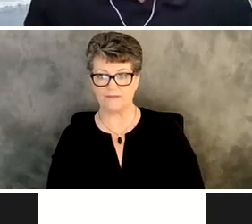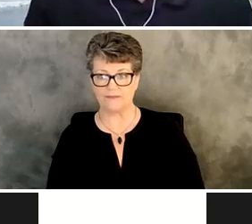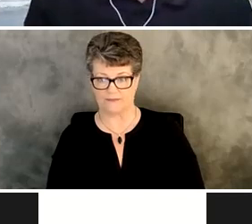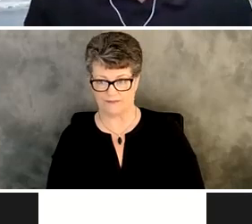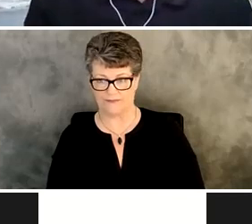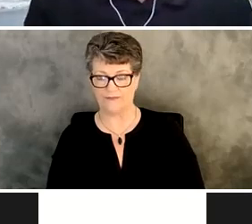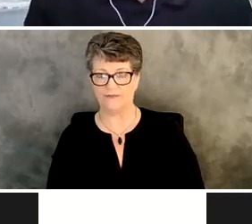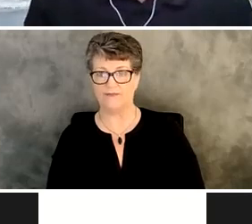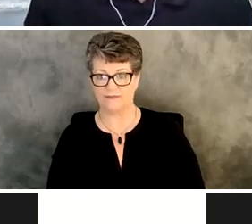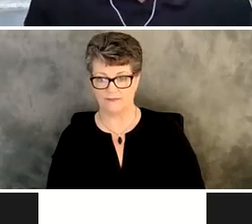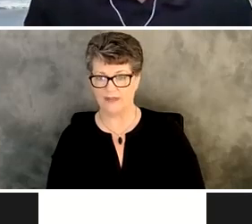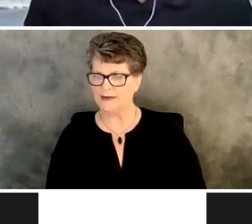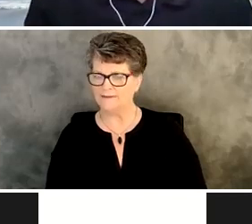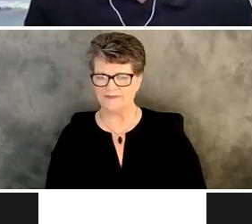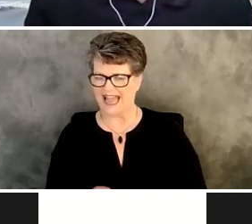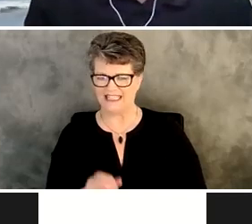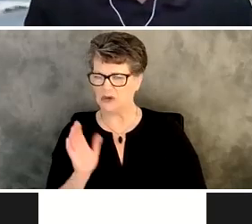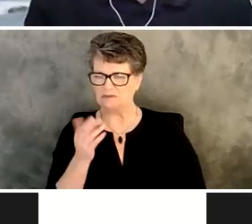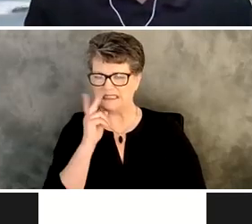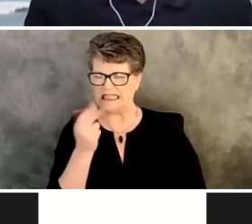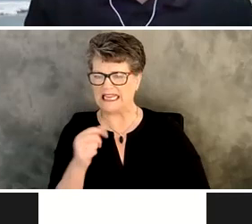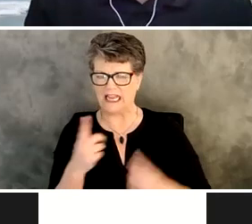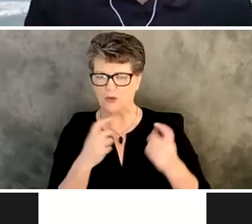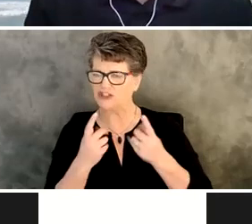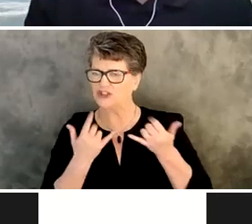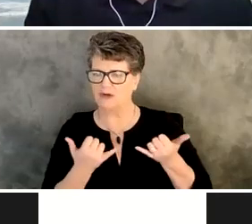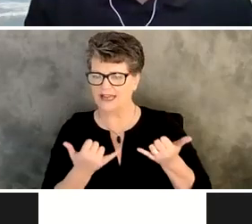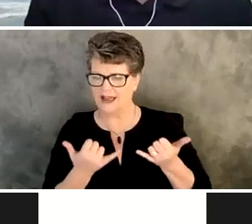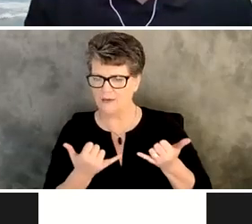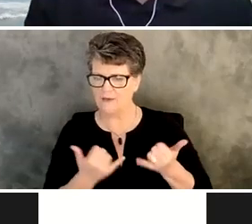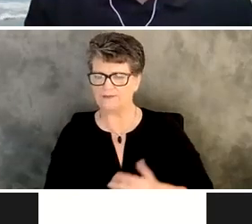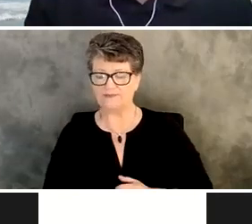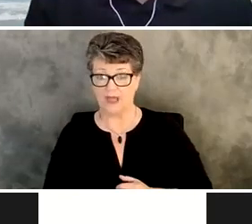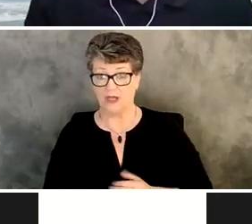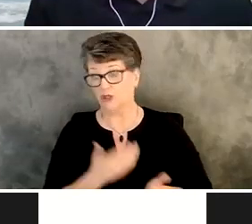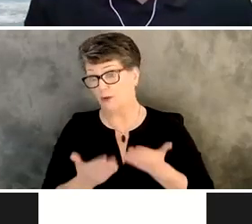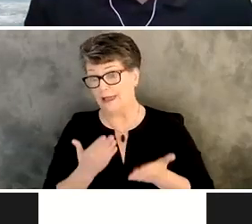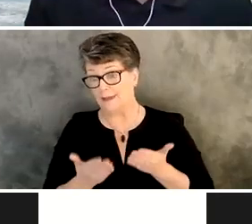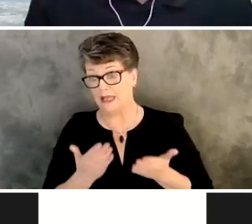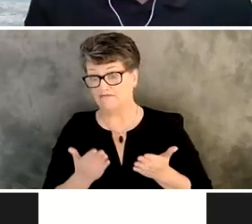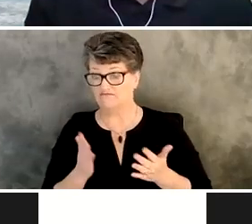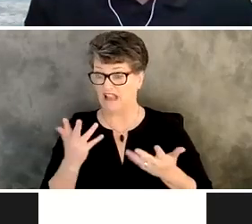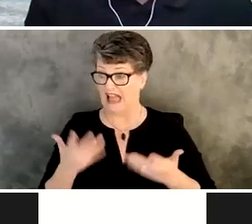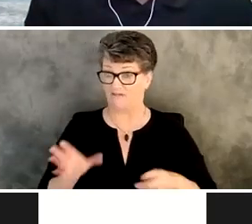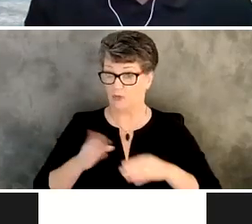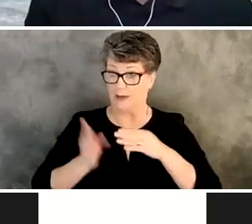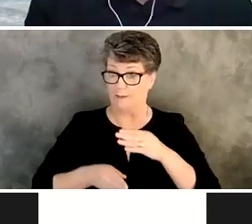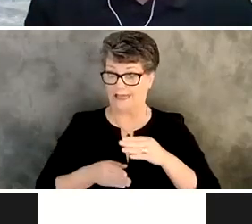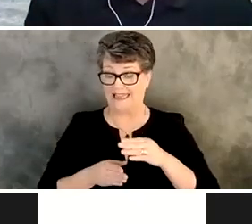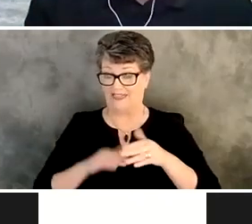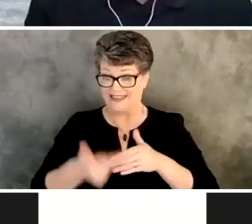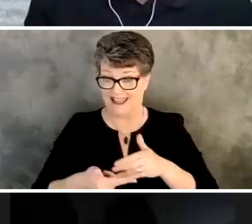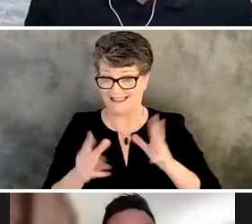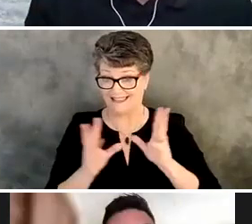So I don't seem to see any questions at this time. So perhaps after we complete our following session, we